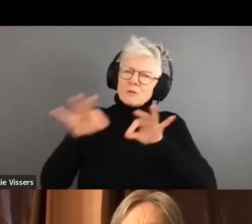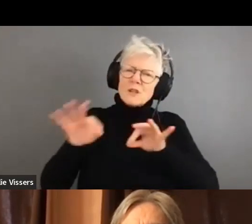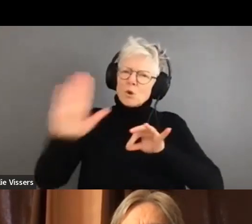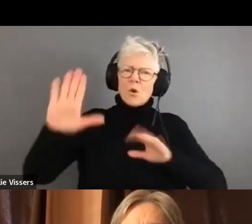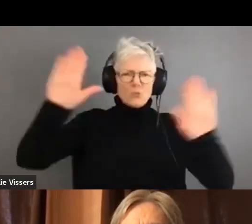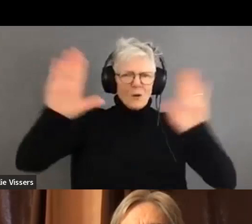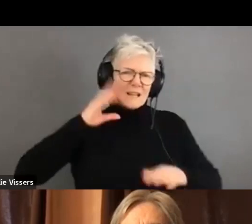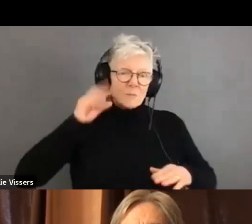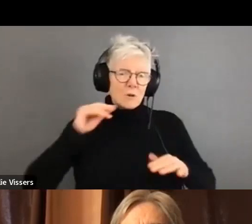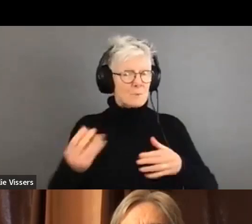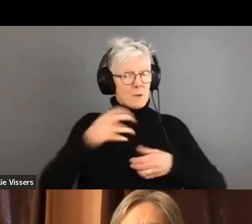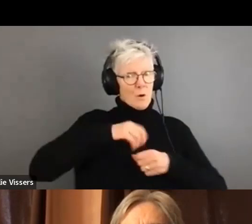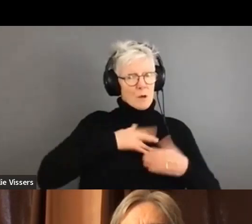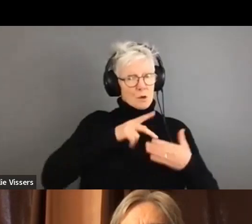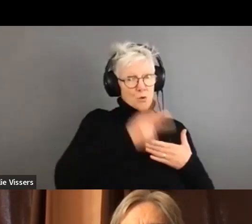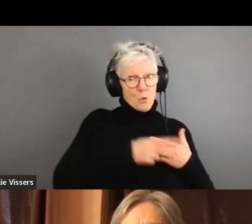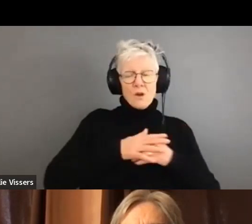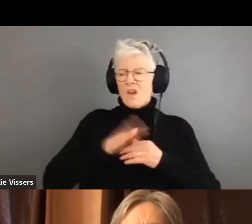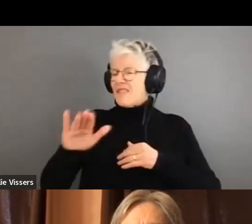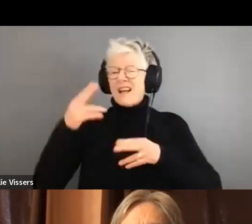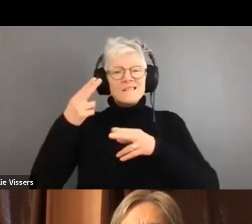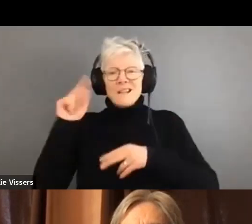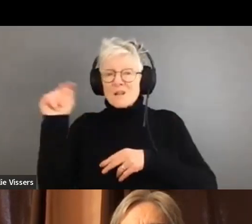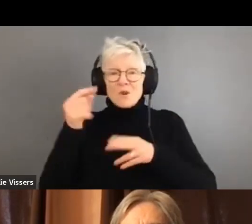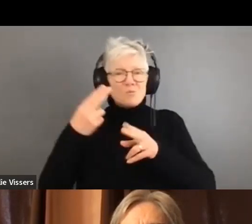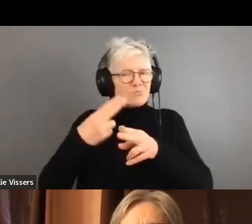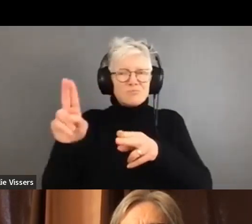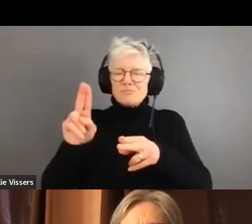on the show. Your testimony can be as short